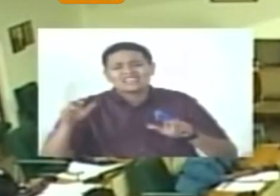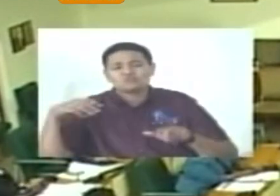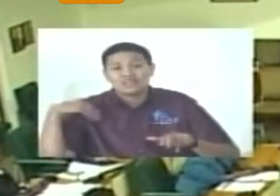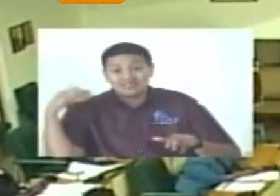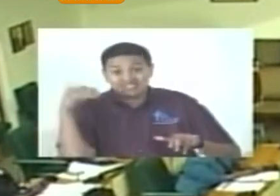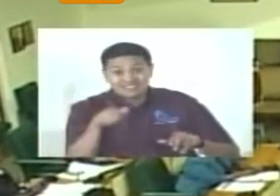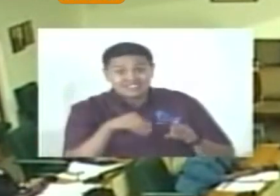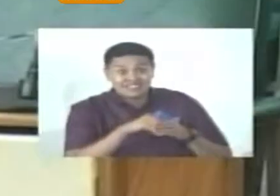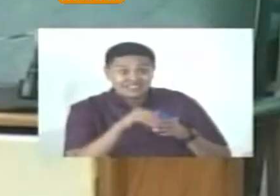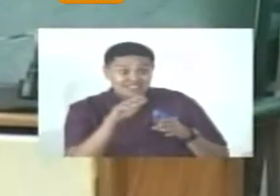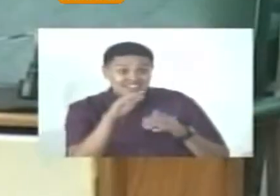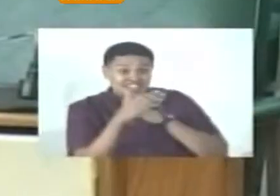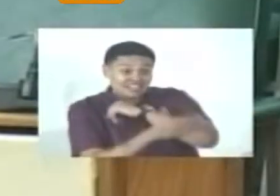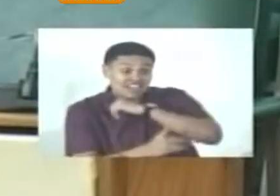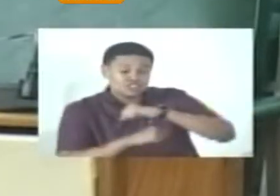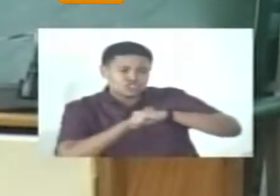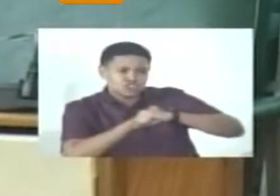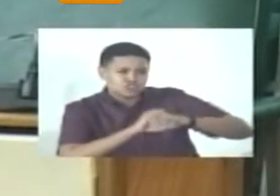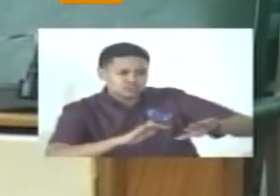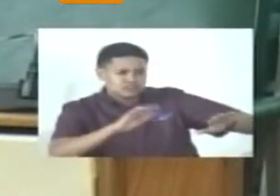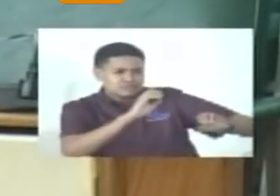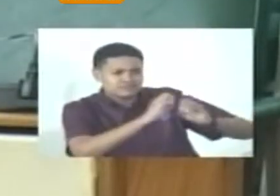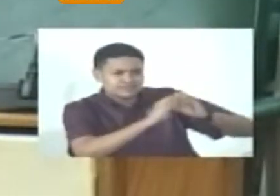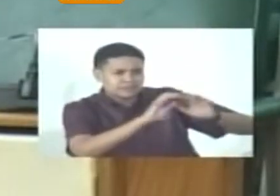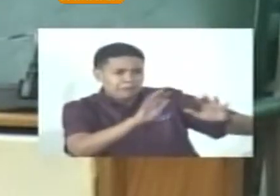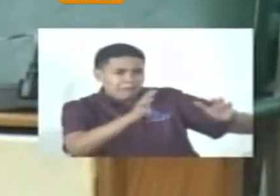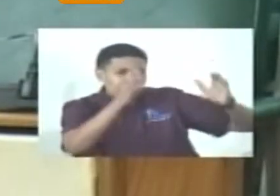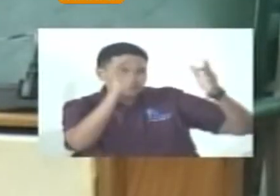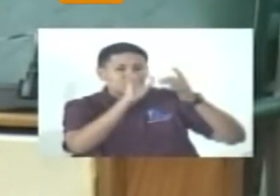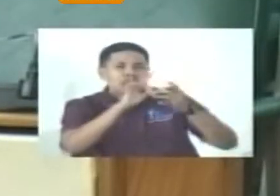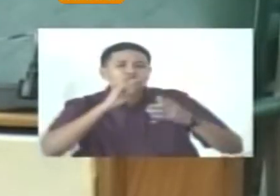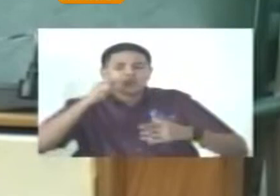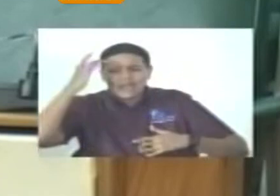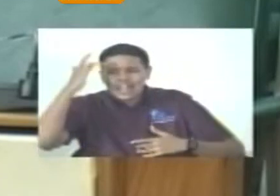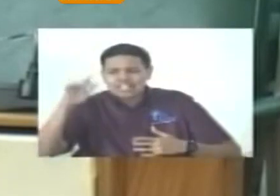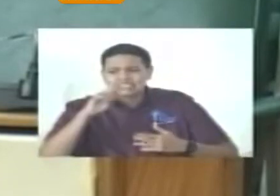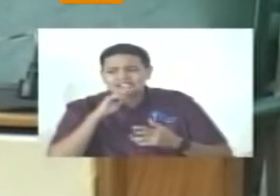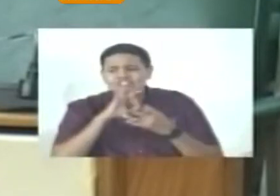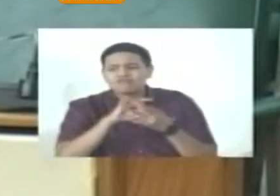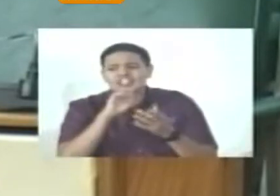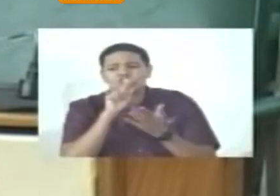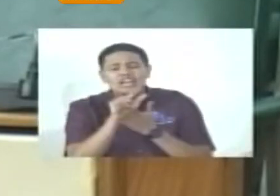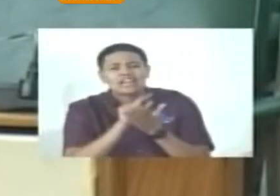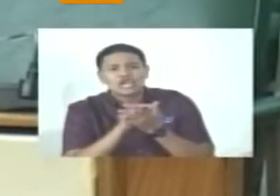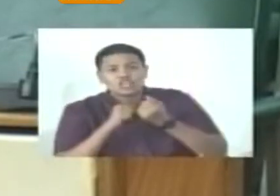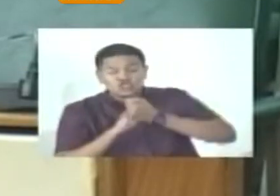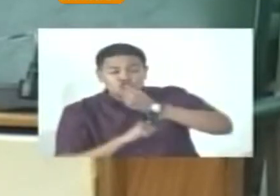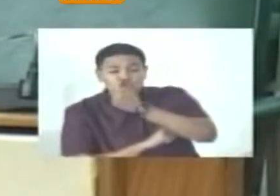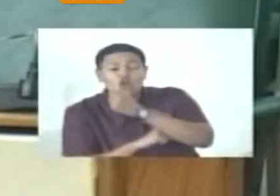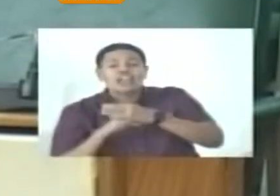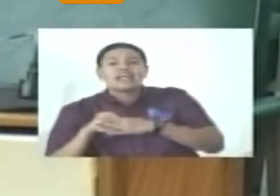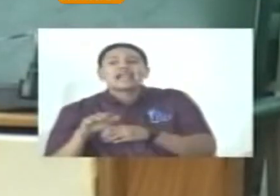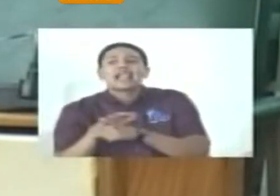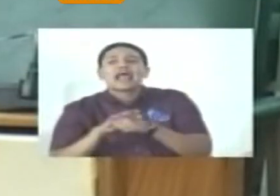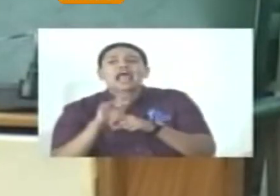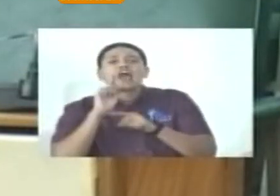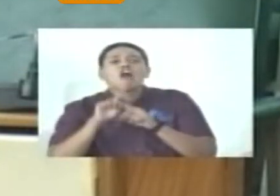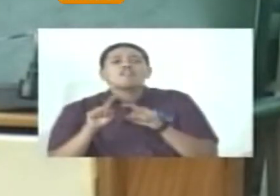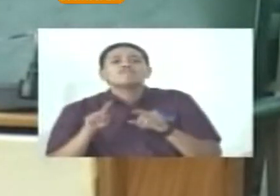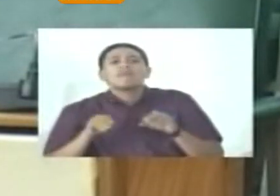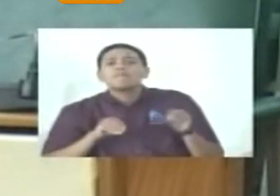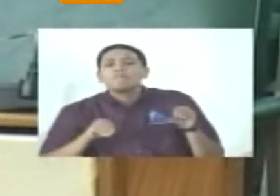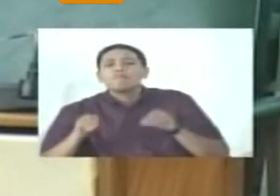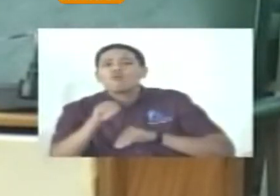in the national security architecture, especially in the areas of intelligence, in the areas of legal support, in the areas of mobility